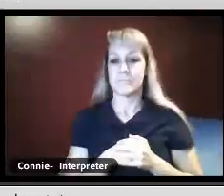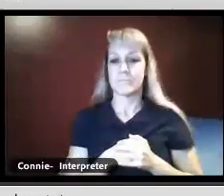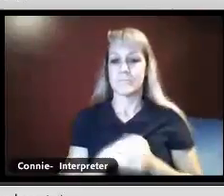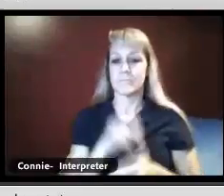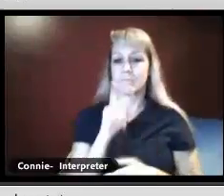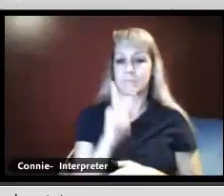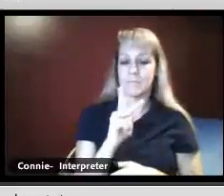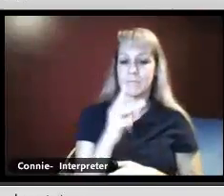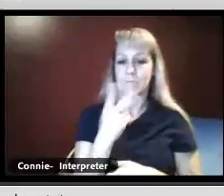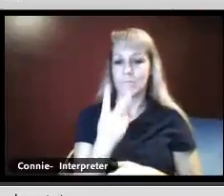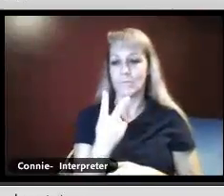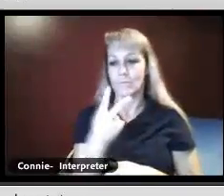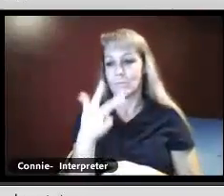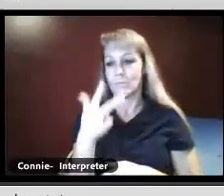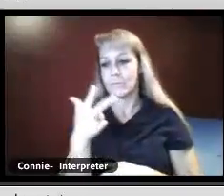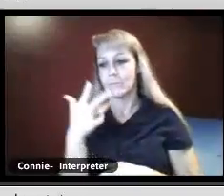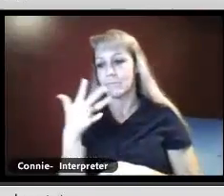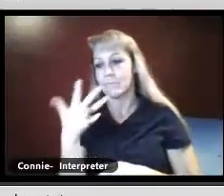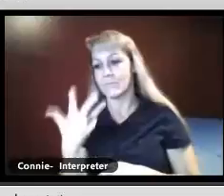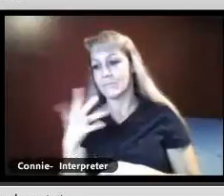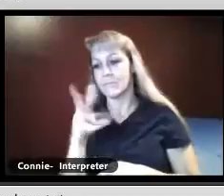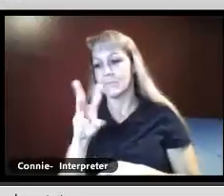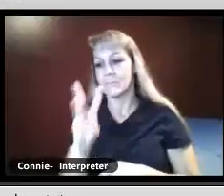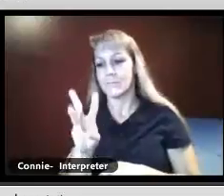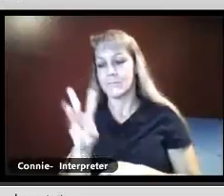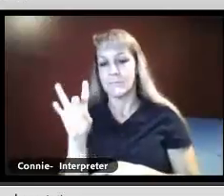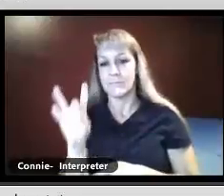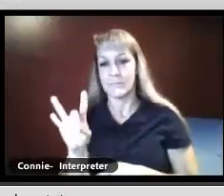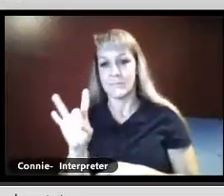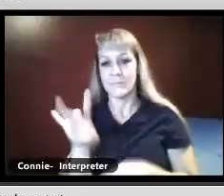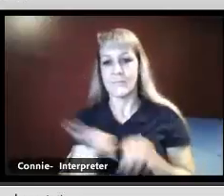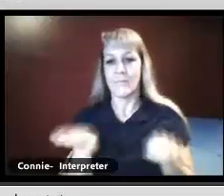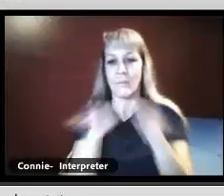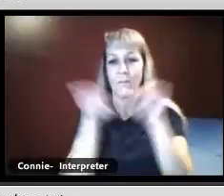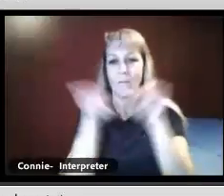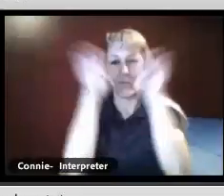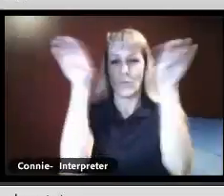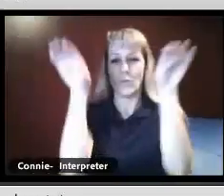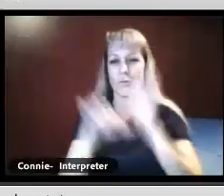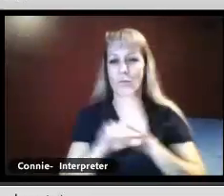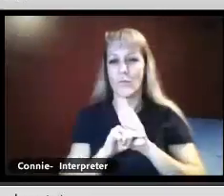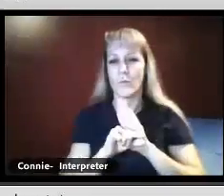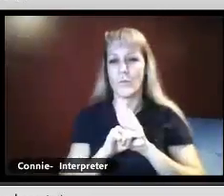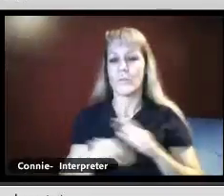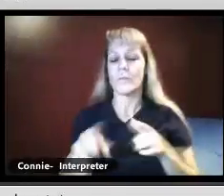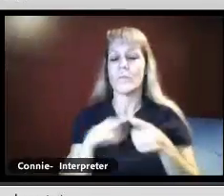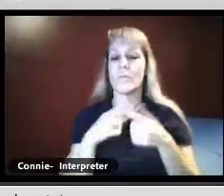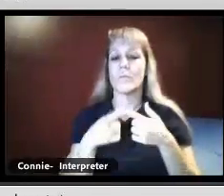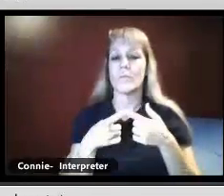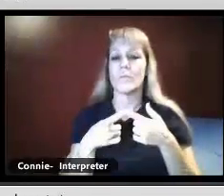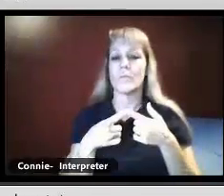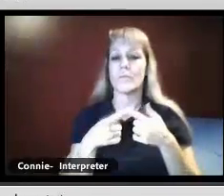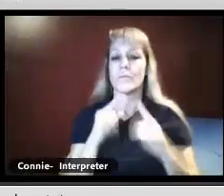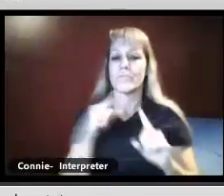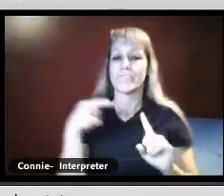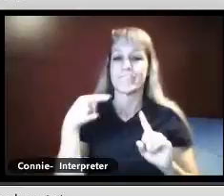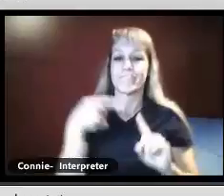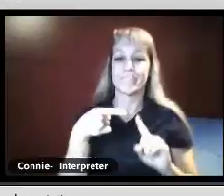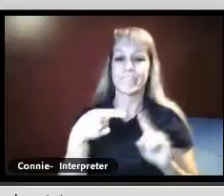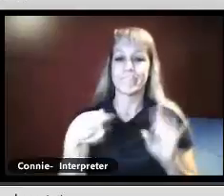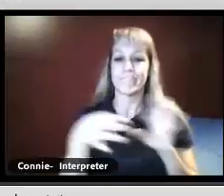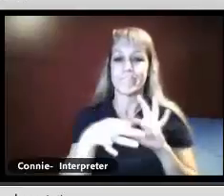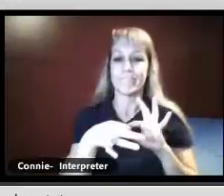3, 5, 6, 8 in terms of levels, and then there's a specific link